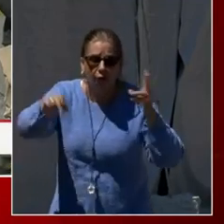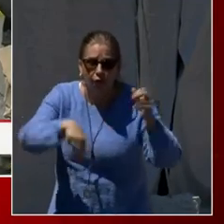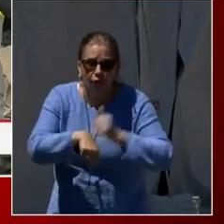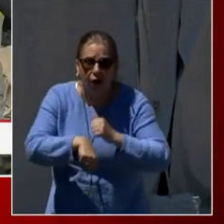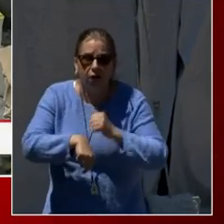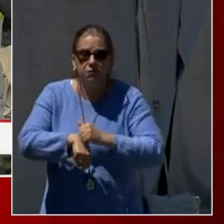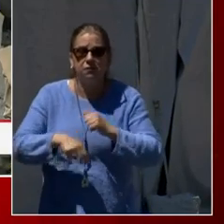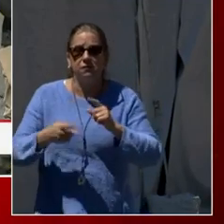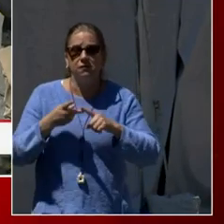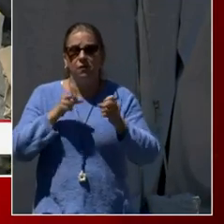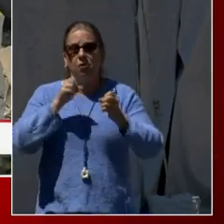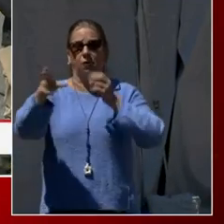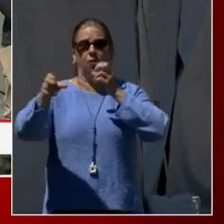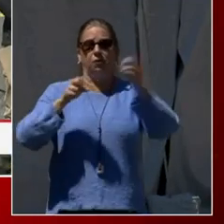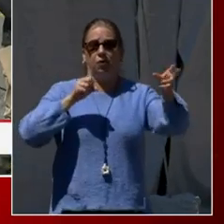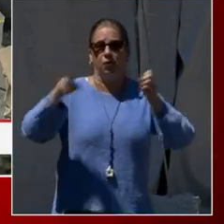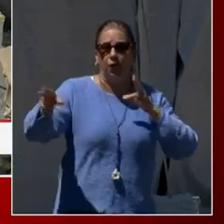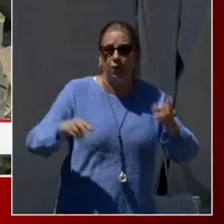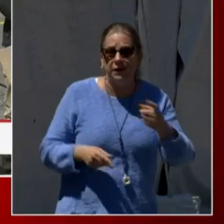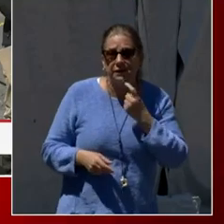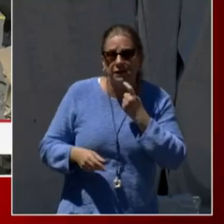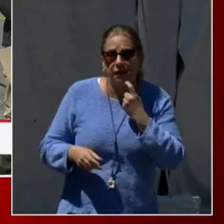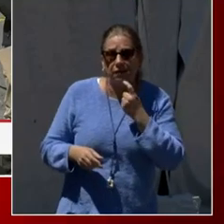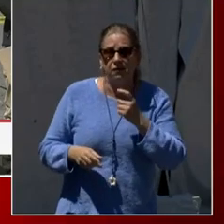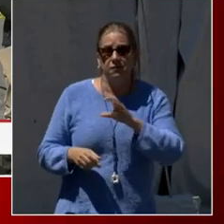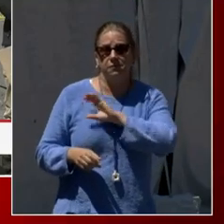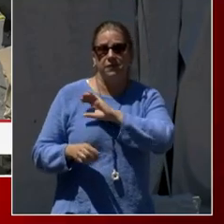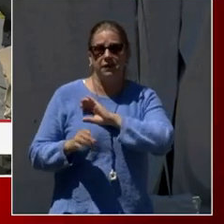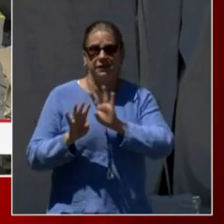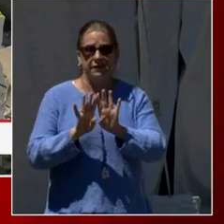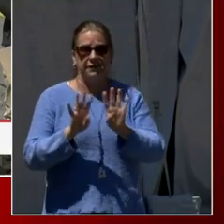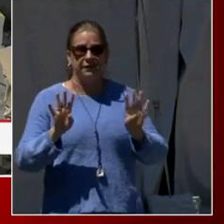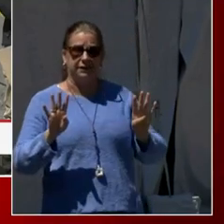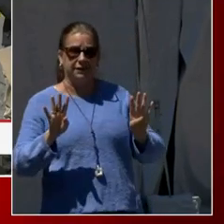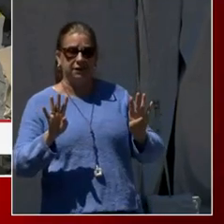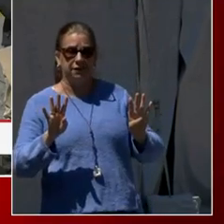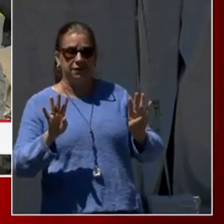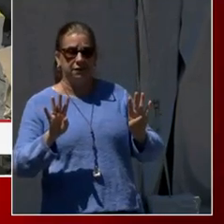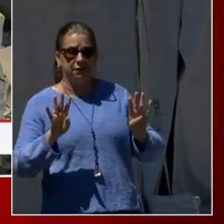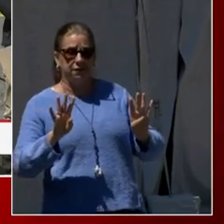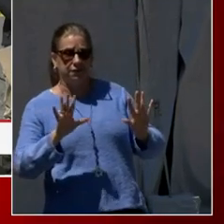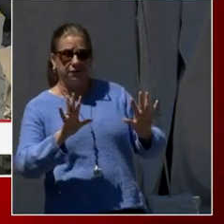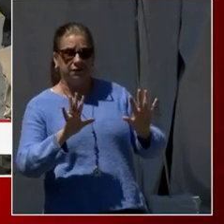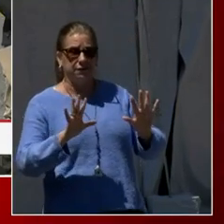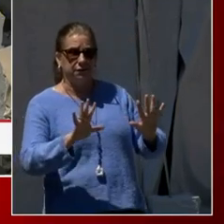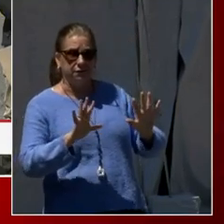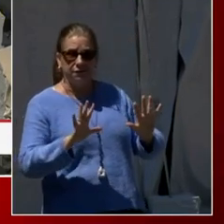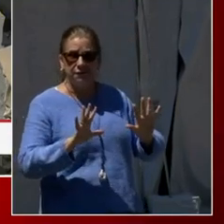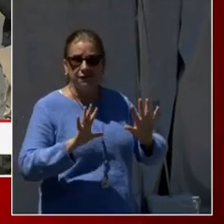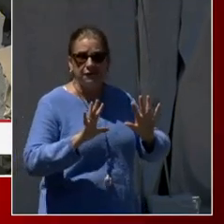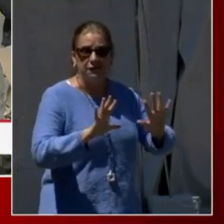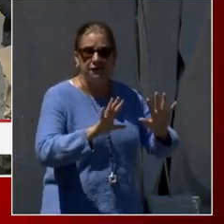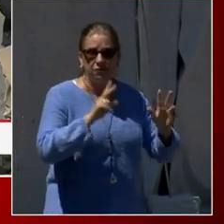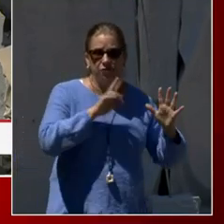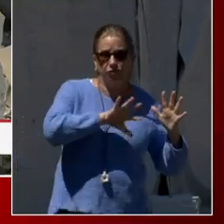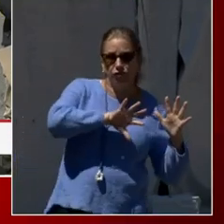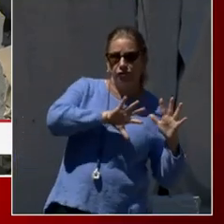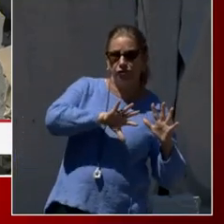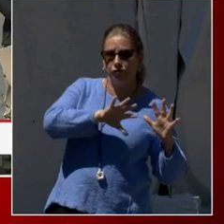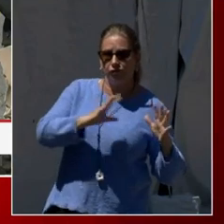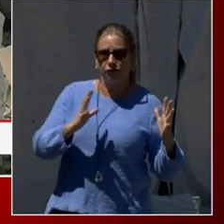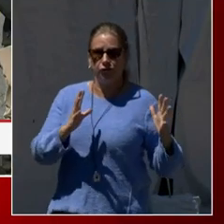the police line, but it was, I would describe those skirmishes as minor in nature and easily